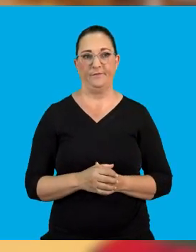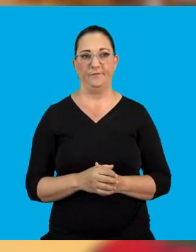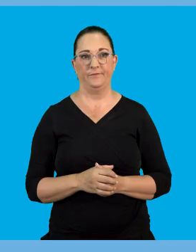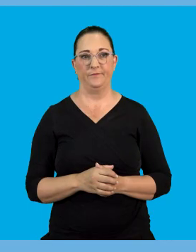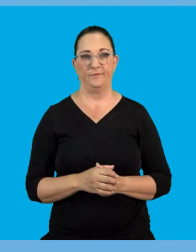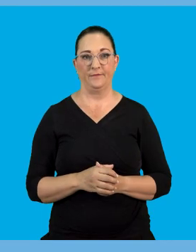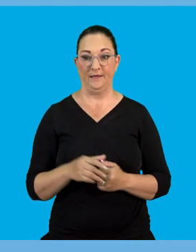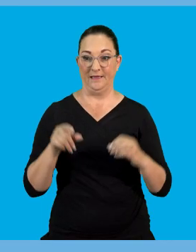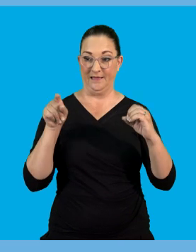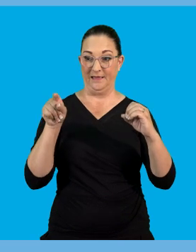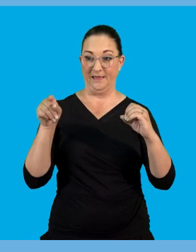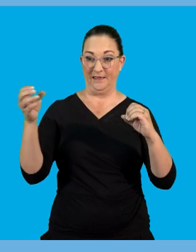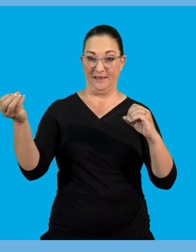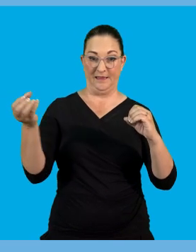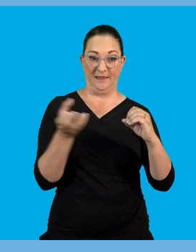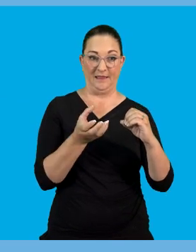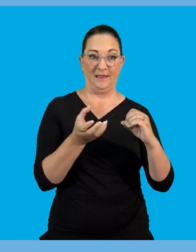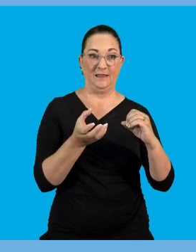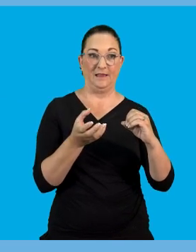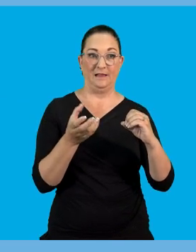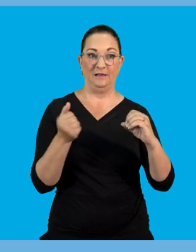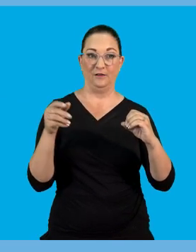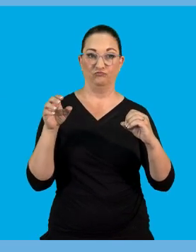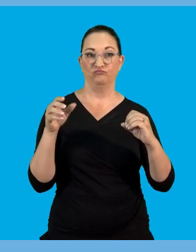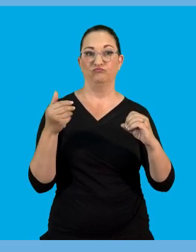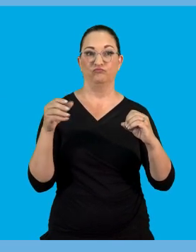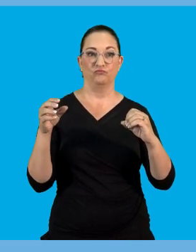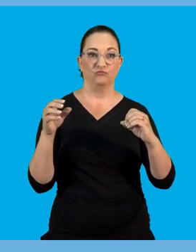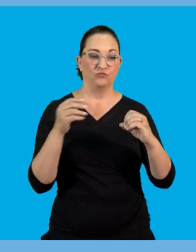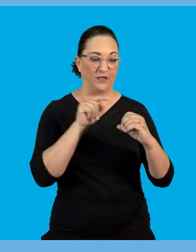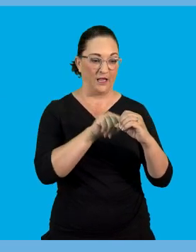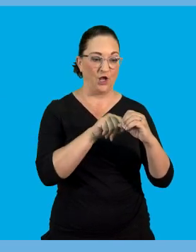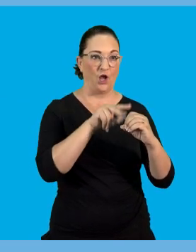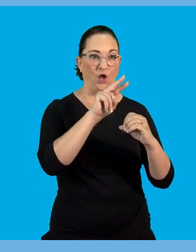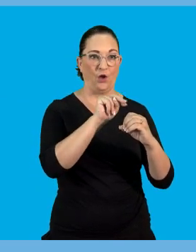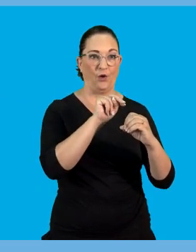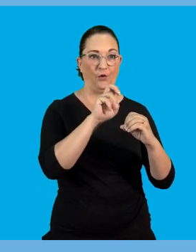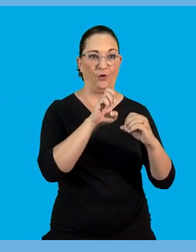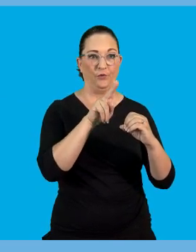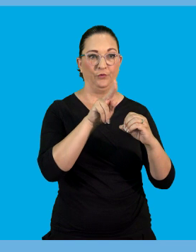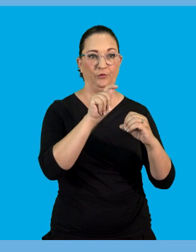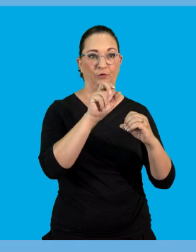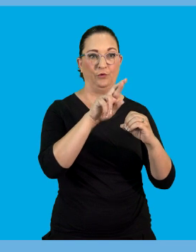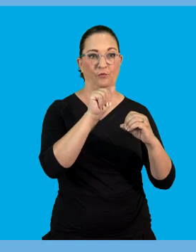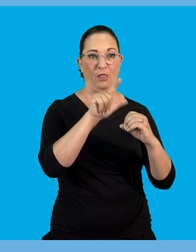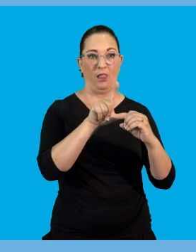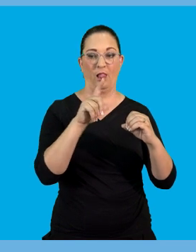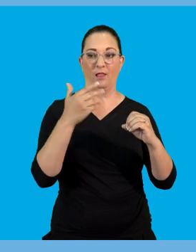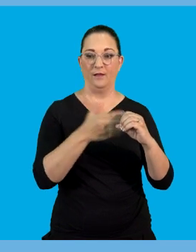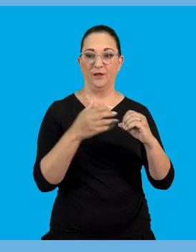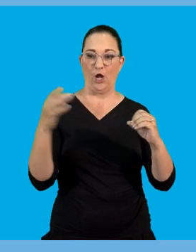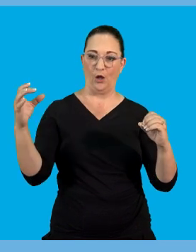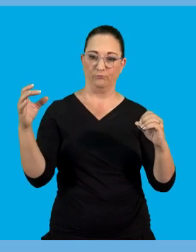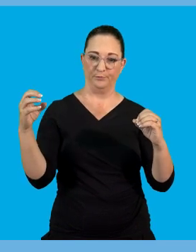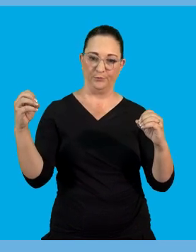happens, when a charged object is charged with a neutral one, so basically when we are taking the neutral object and then bringing